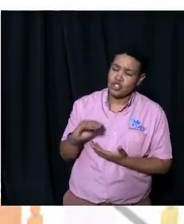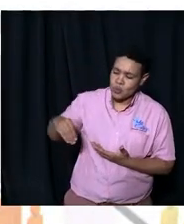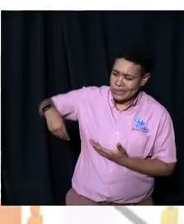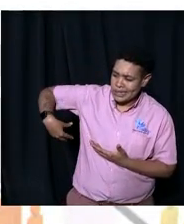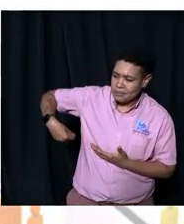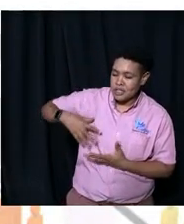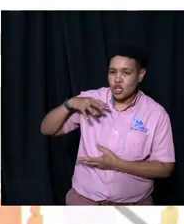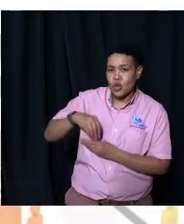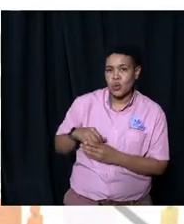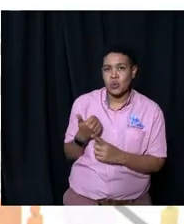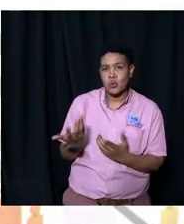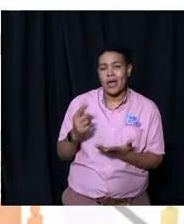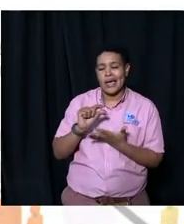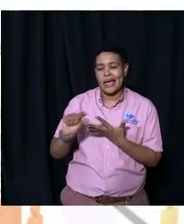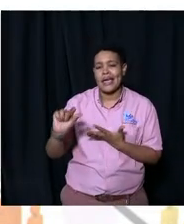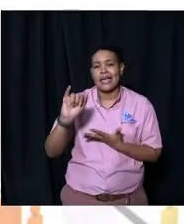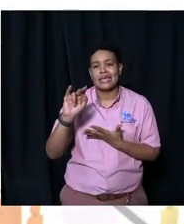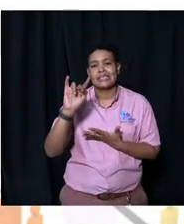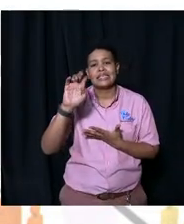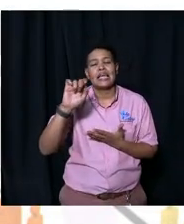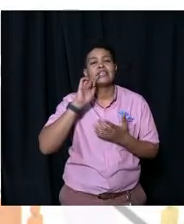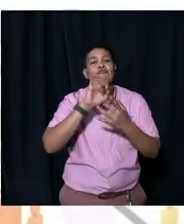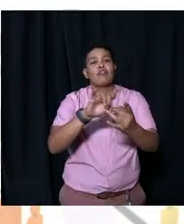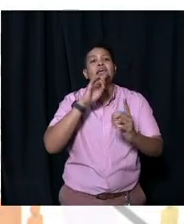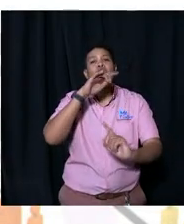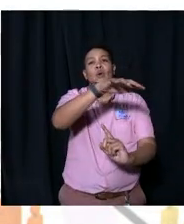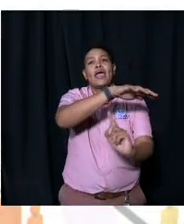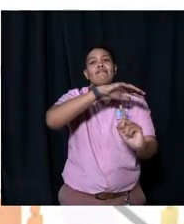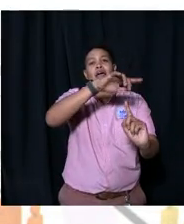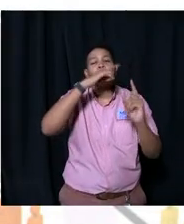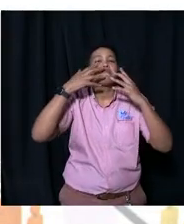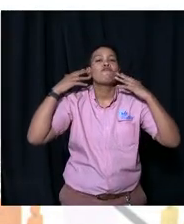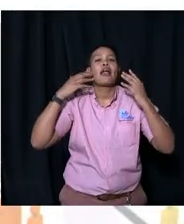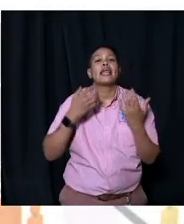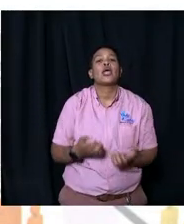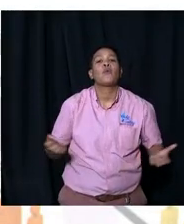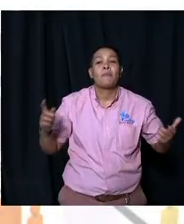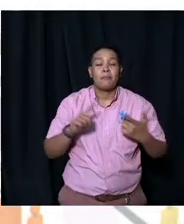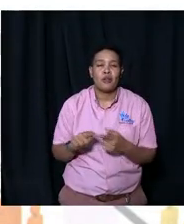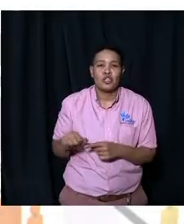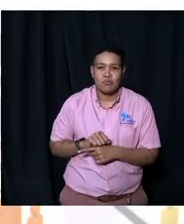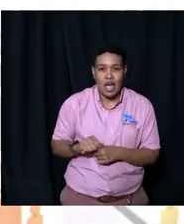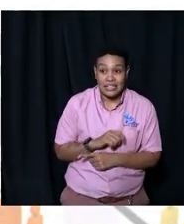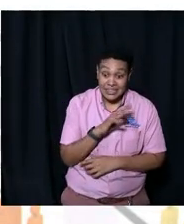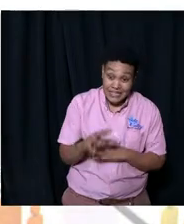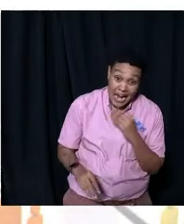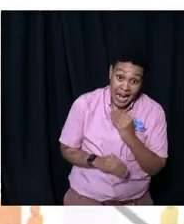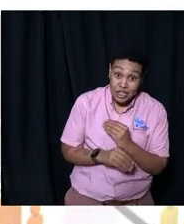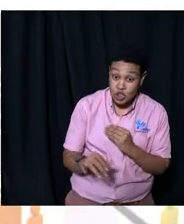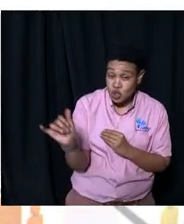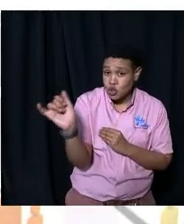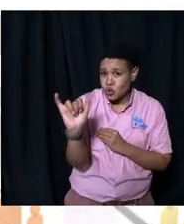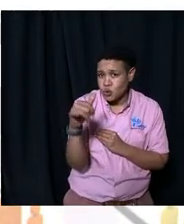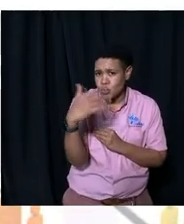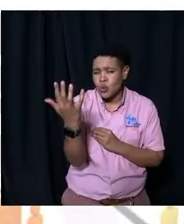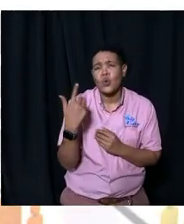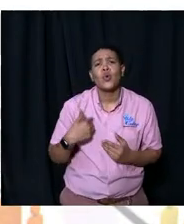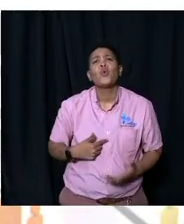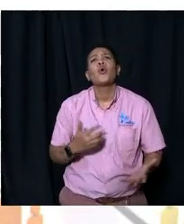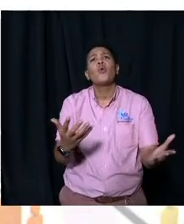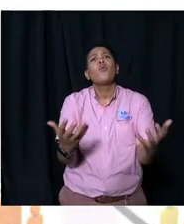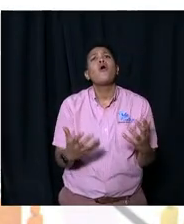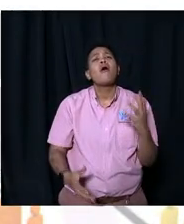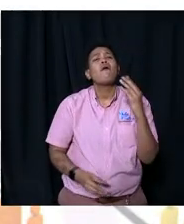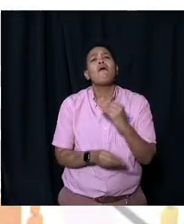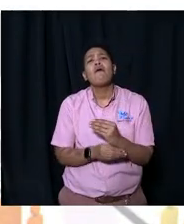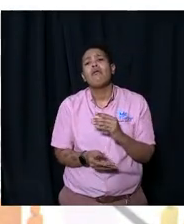including the use of incentives related to environmentally friendly equipment and practices. Of course, we want to